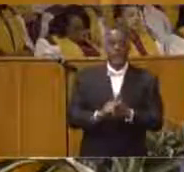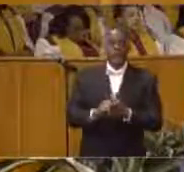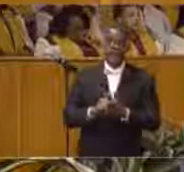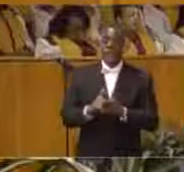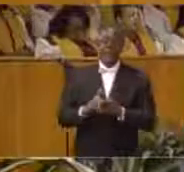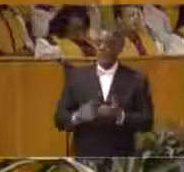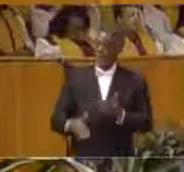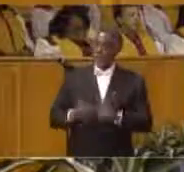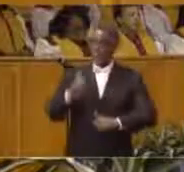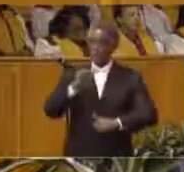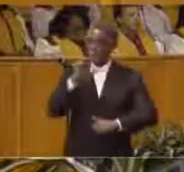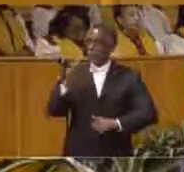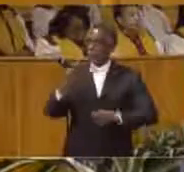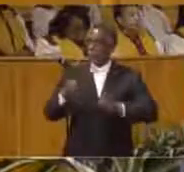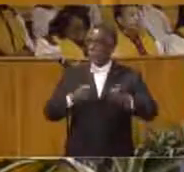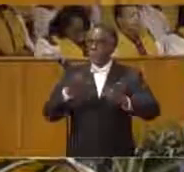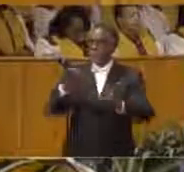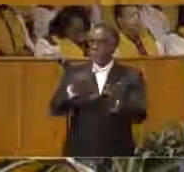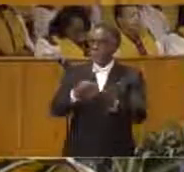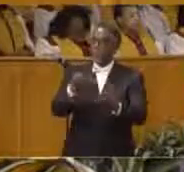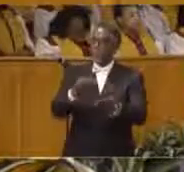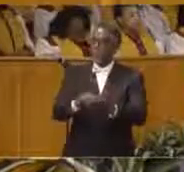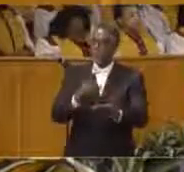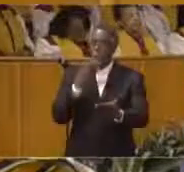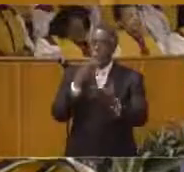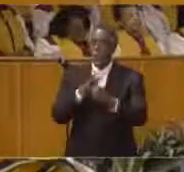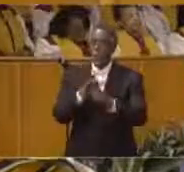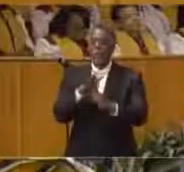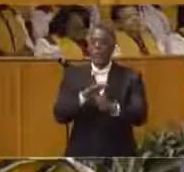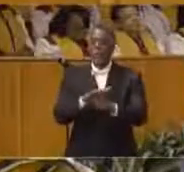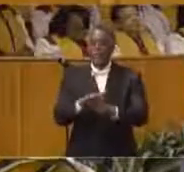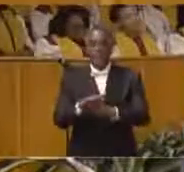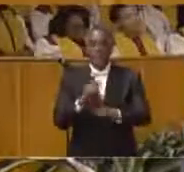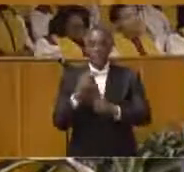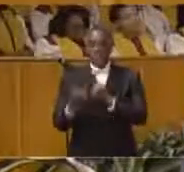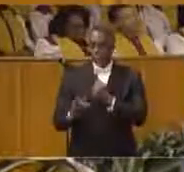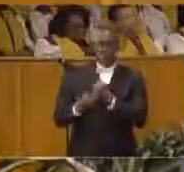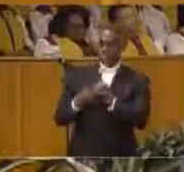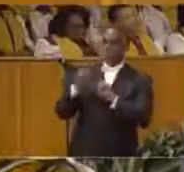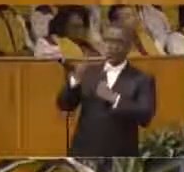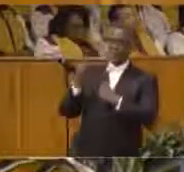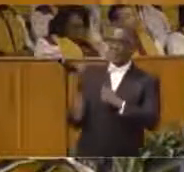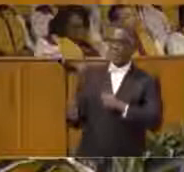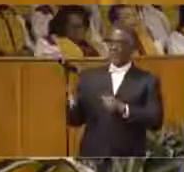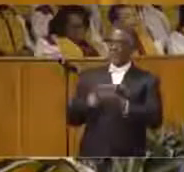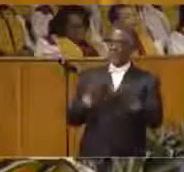manage money well enough that at the end of the year, you'd have a tenth of everything you earned.